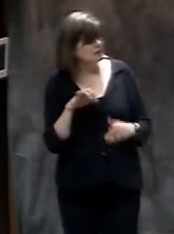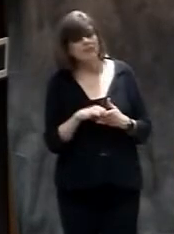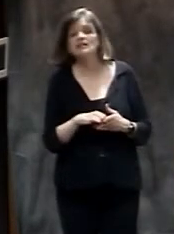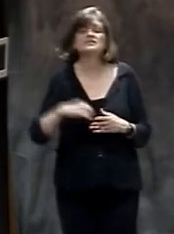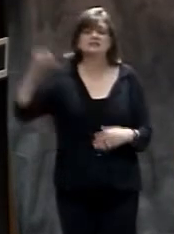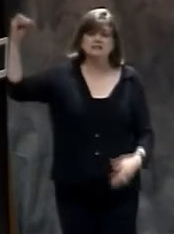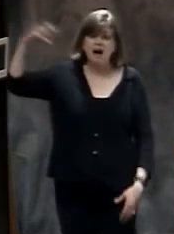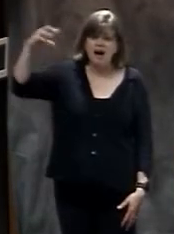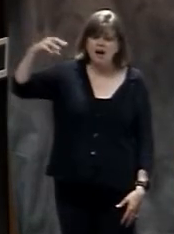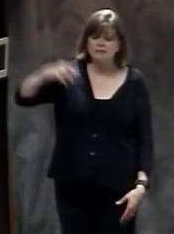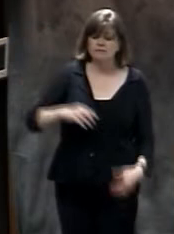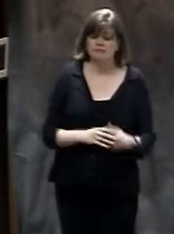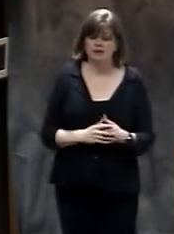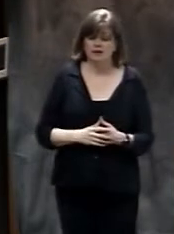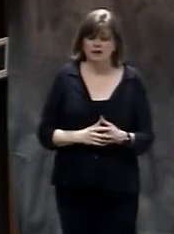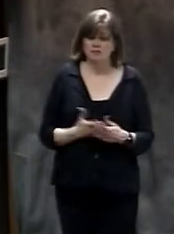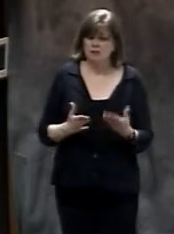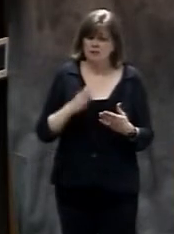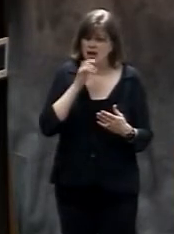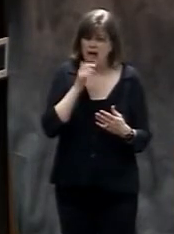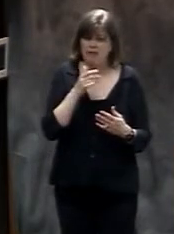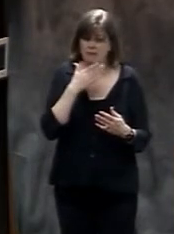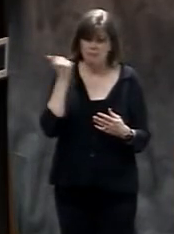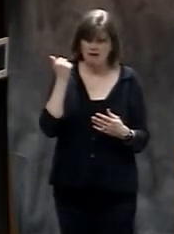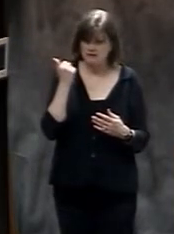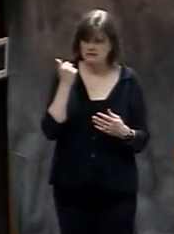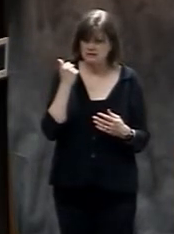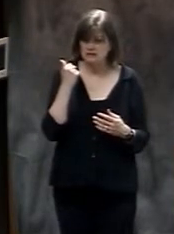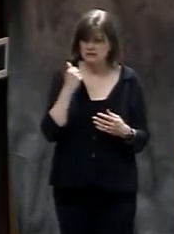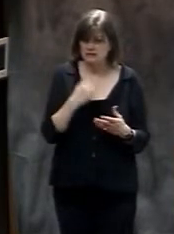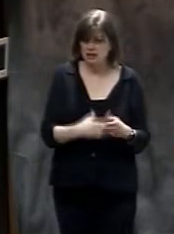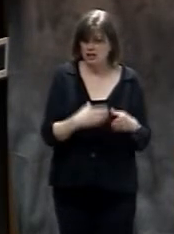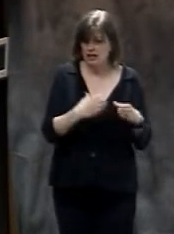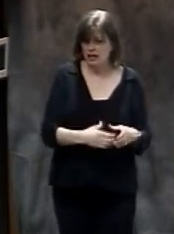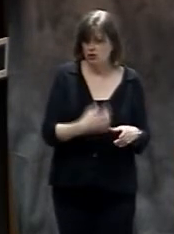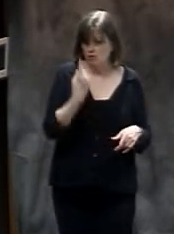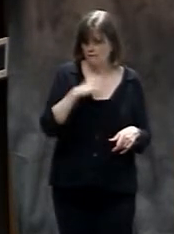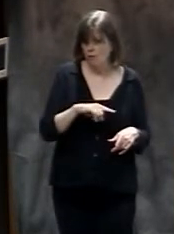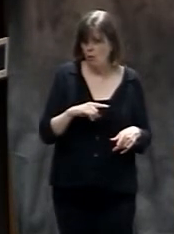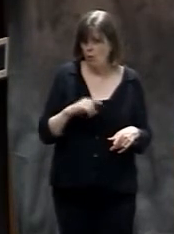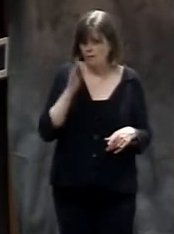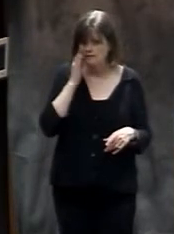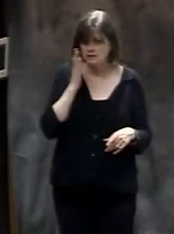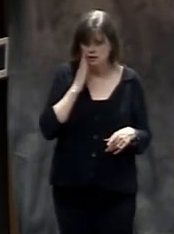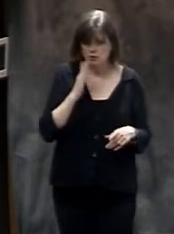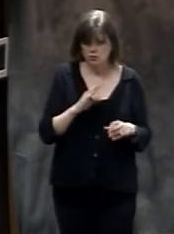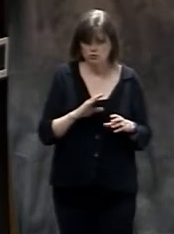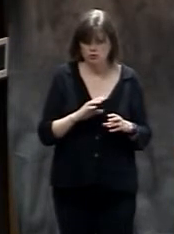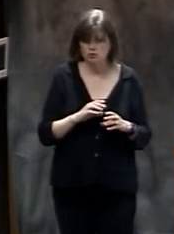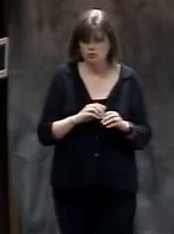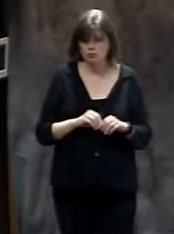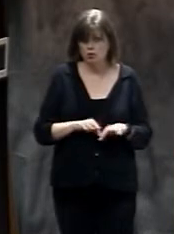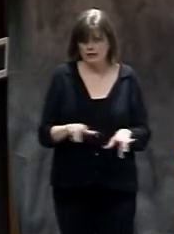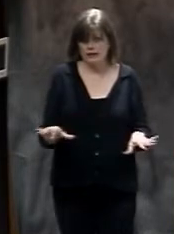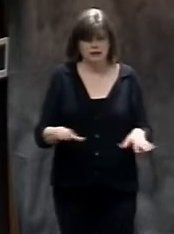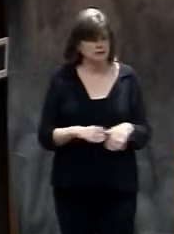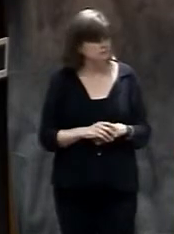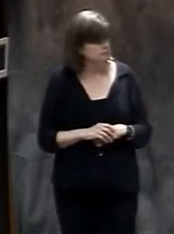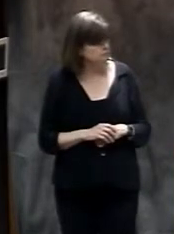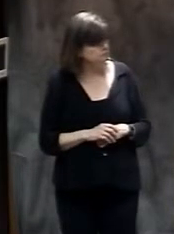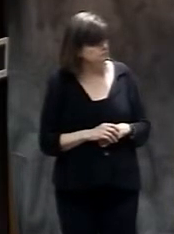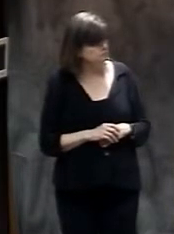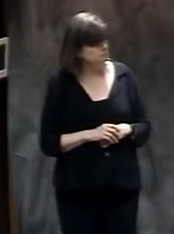And so this might not be an ideal container for these mosquitoes to breed in. But if we go